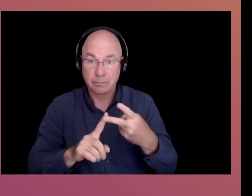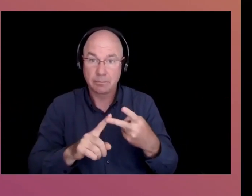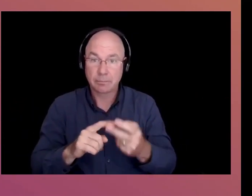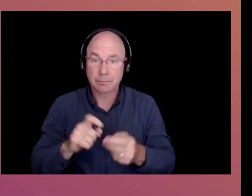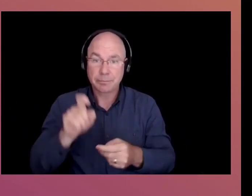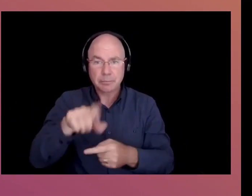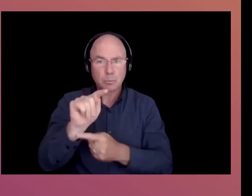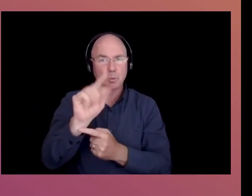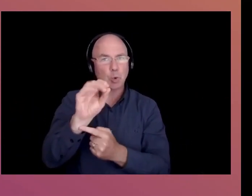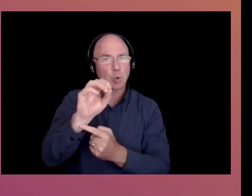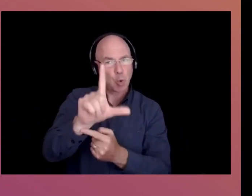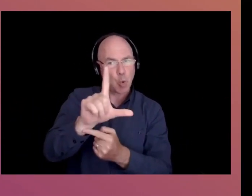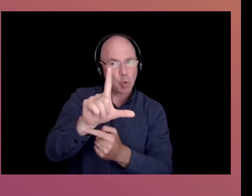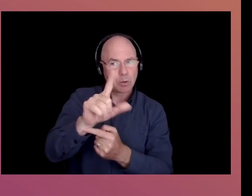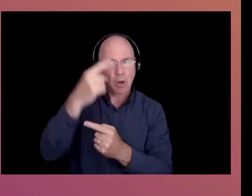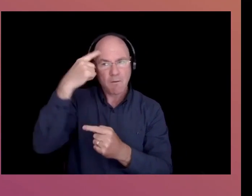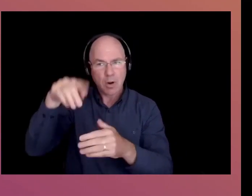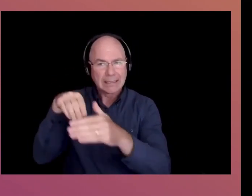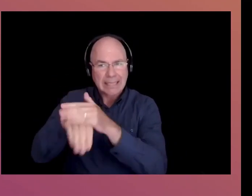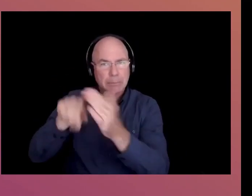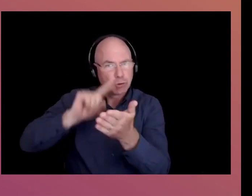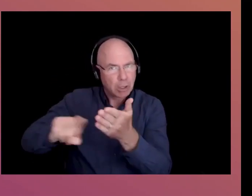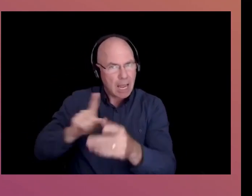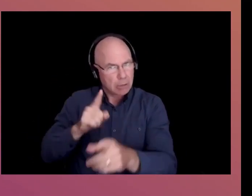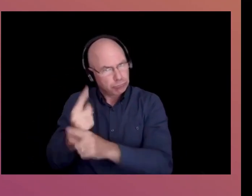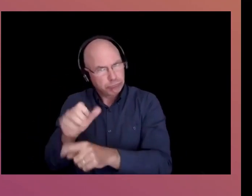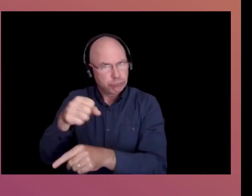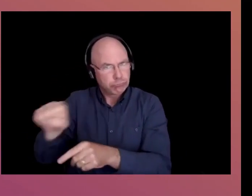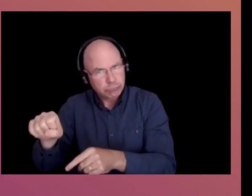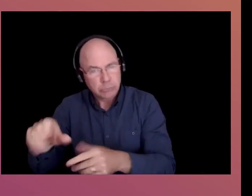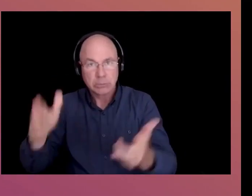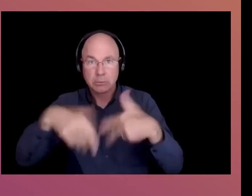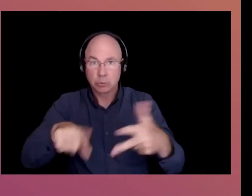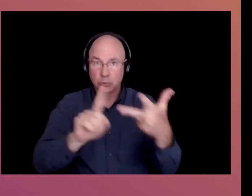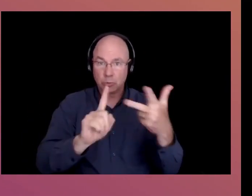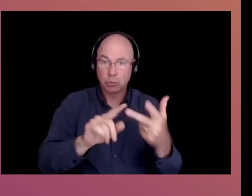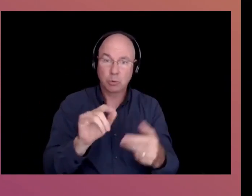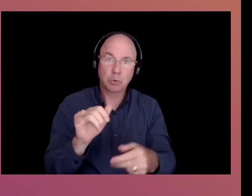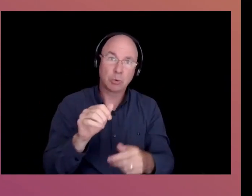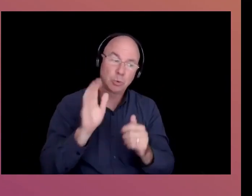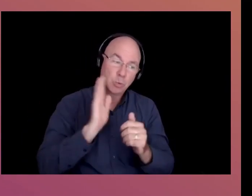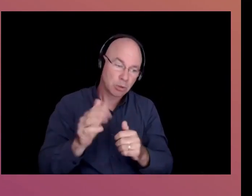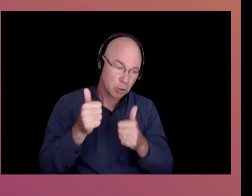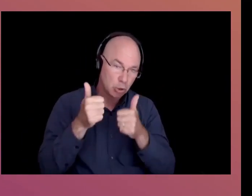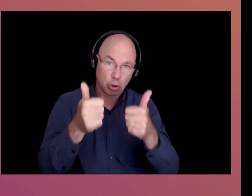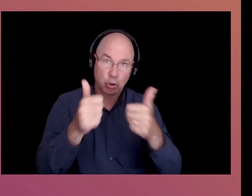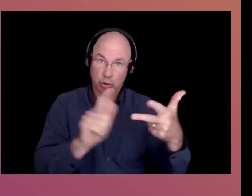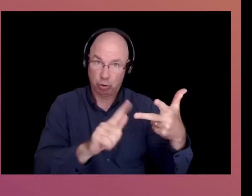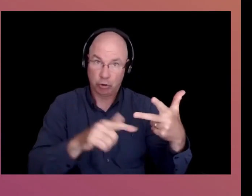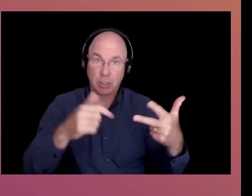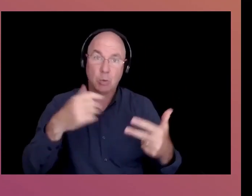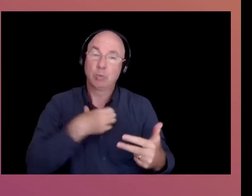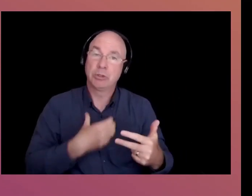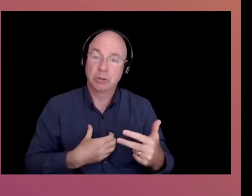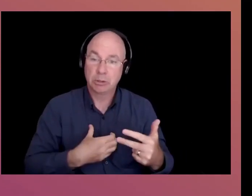apps for developers. Third, it would also be great if we could find ways for